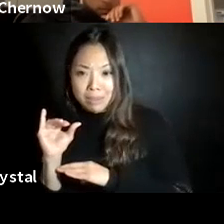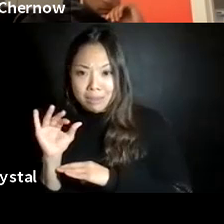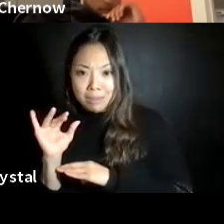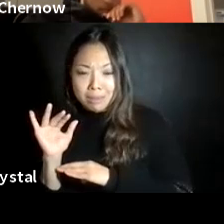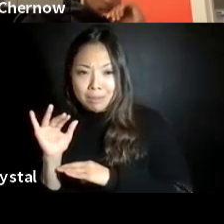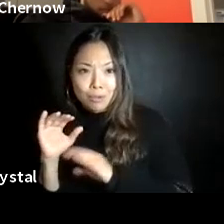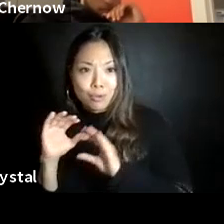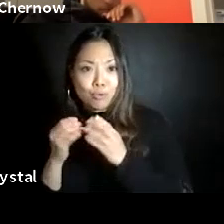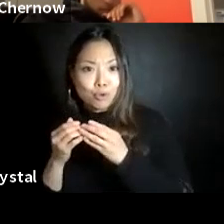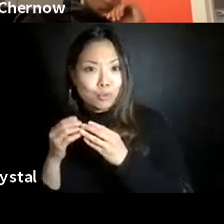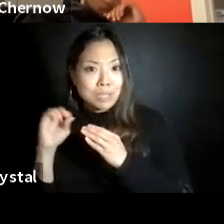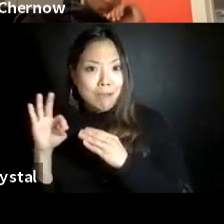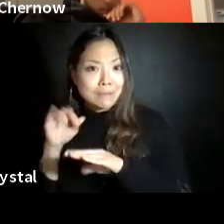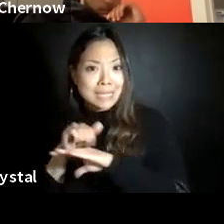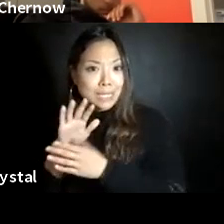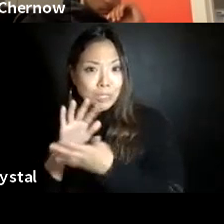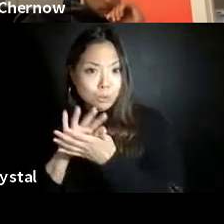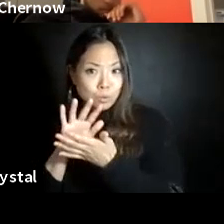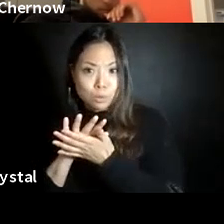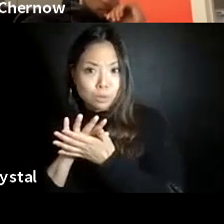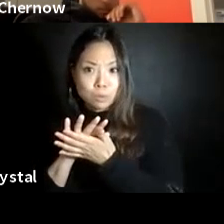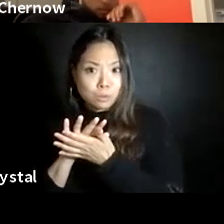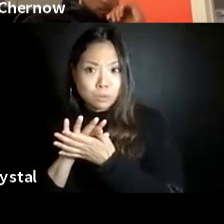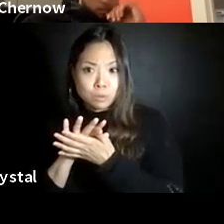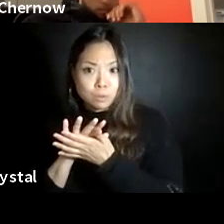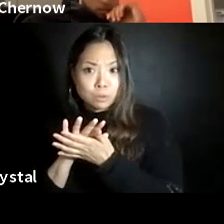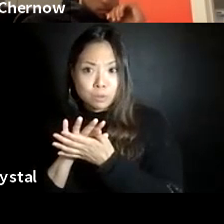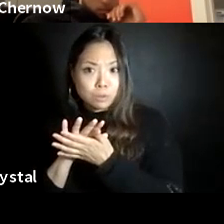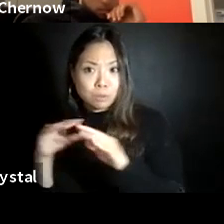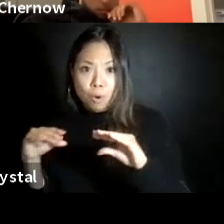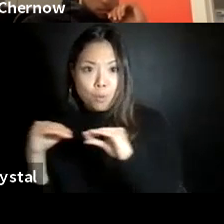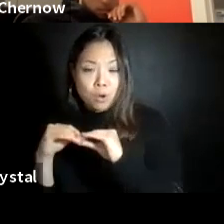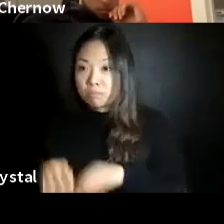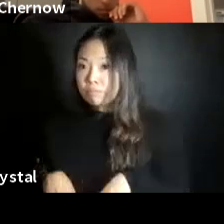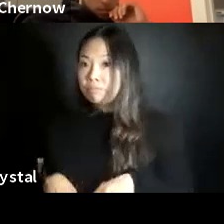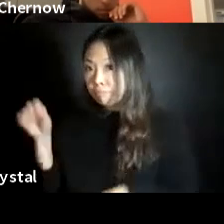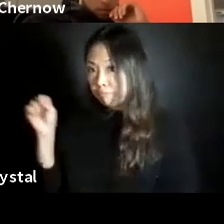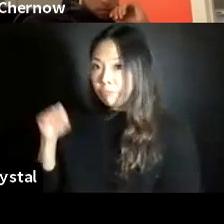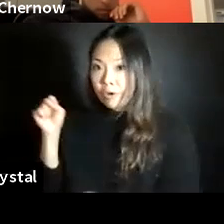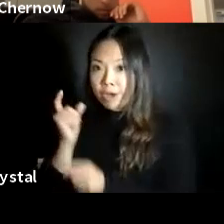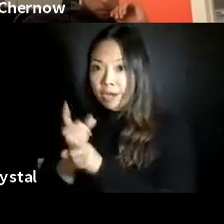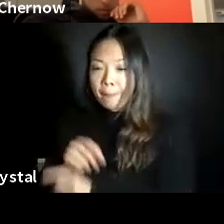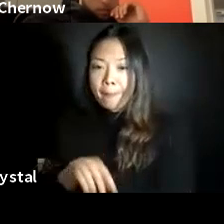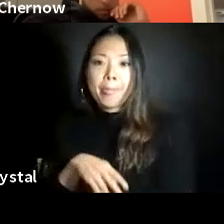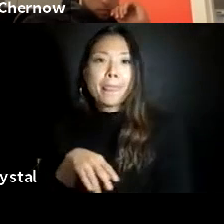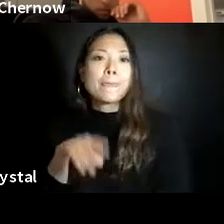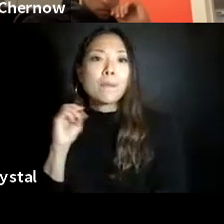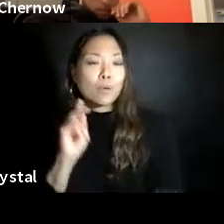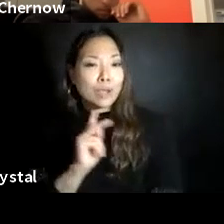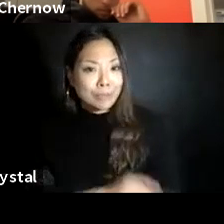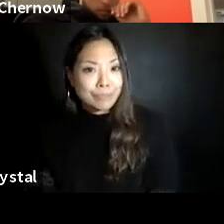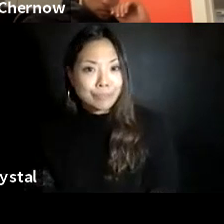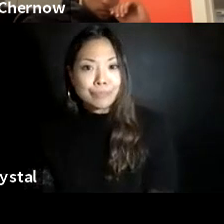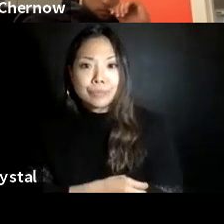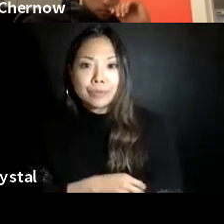groups of sending schools. Yes. Yes. Okay. And the other, I